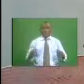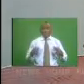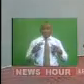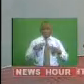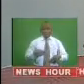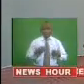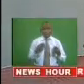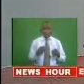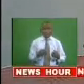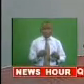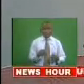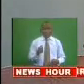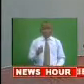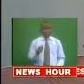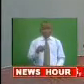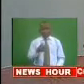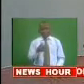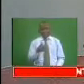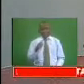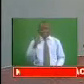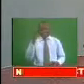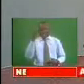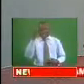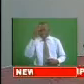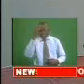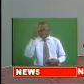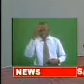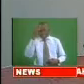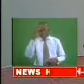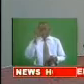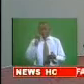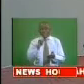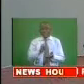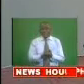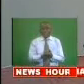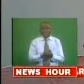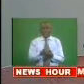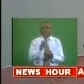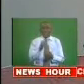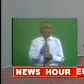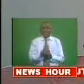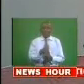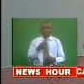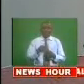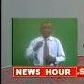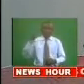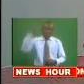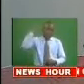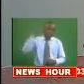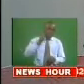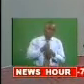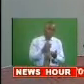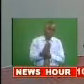Hydrocephalus, also known as Asram in Akan, is the accumulation of excess cerebrospinal fluid, which is produced